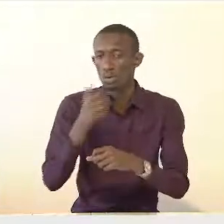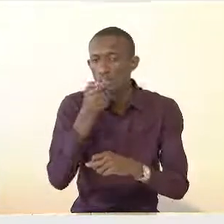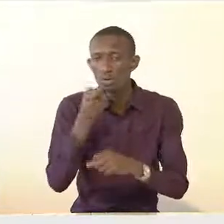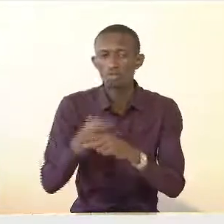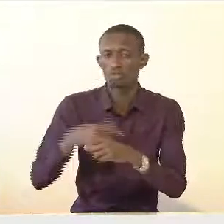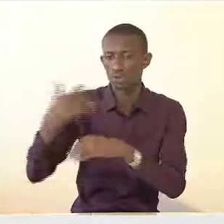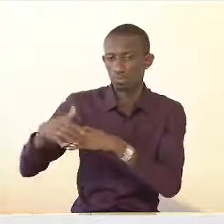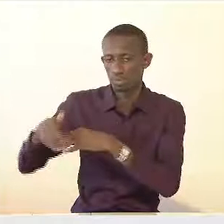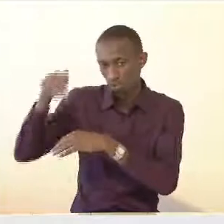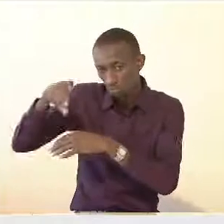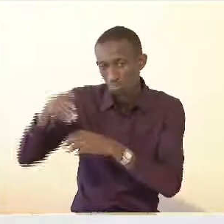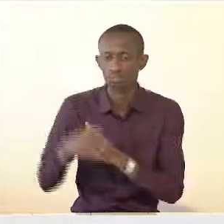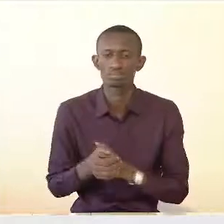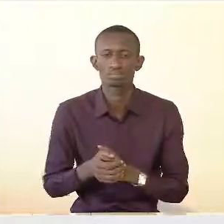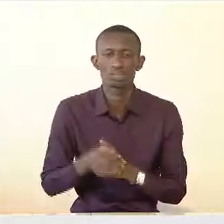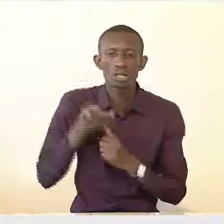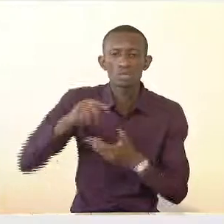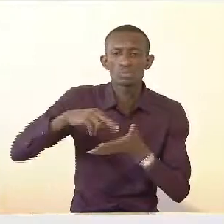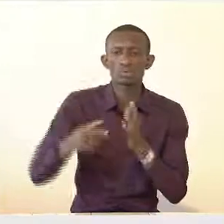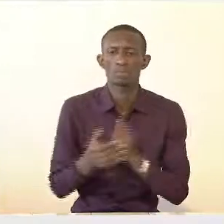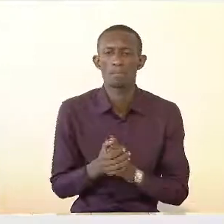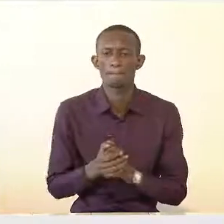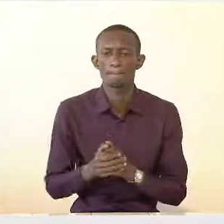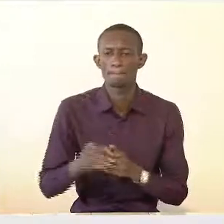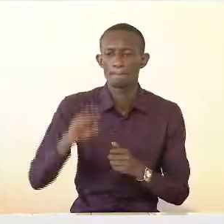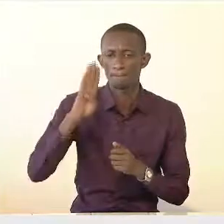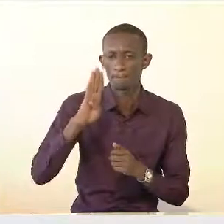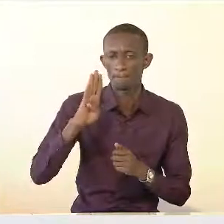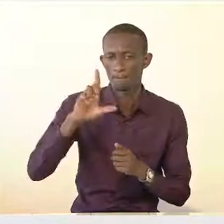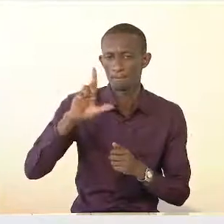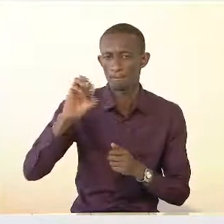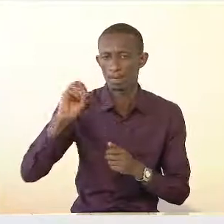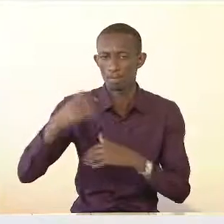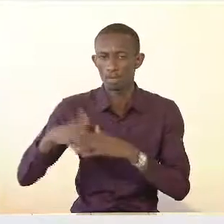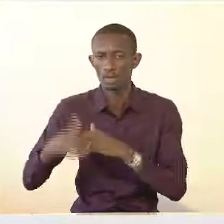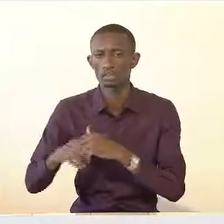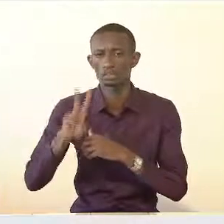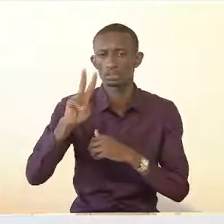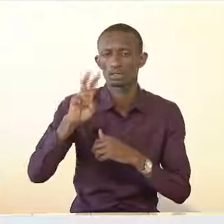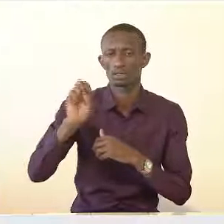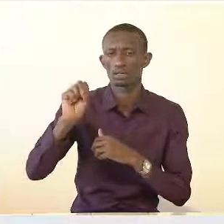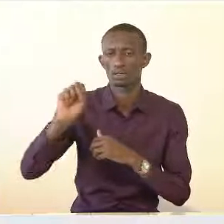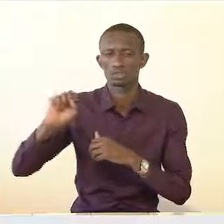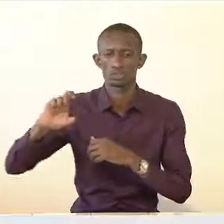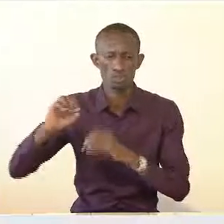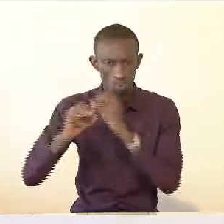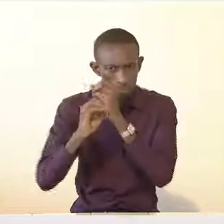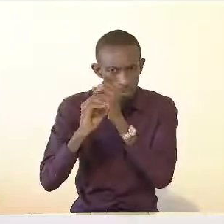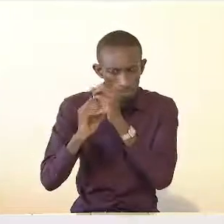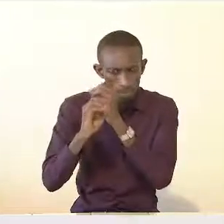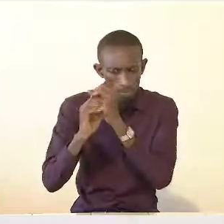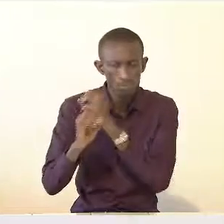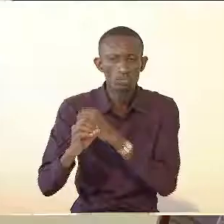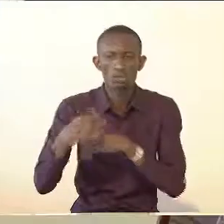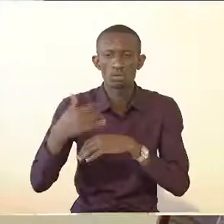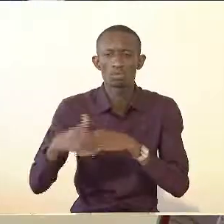when the blood vessels are in constricted state, less blood flows to the surface of the skin. And in that way, once there